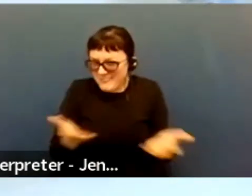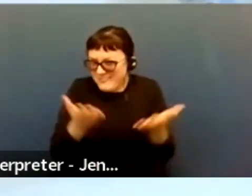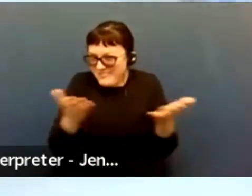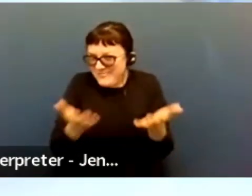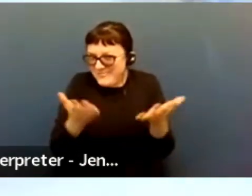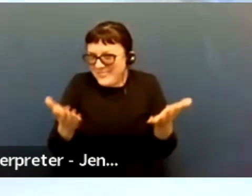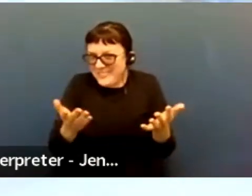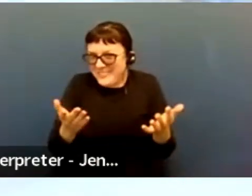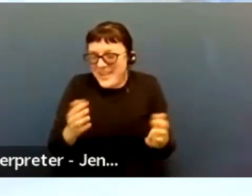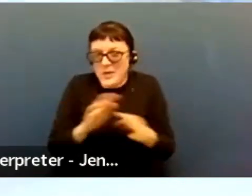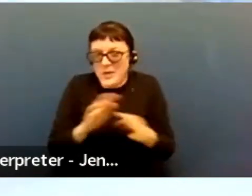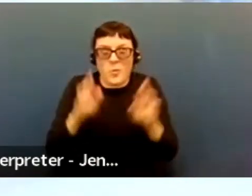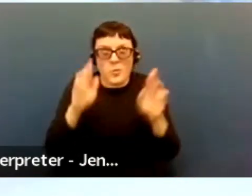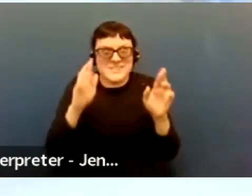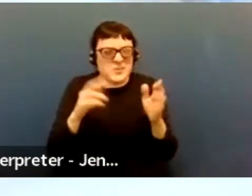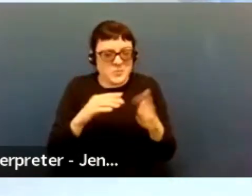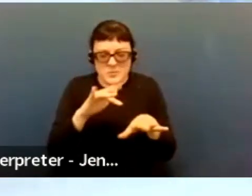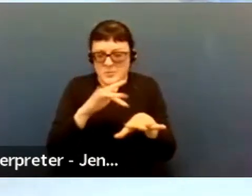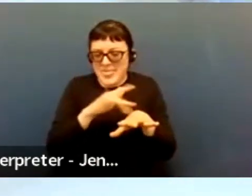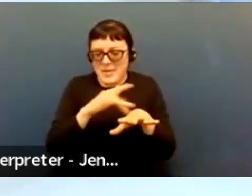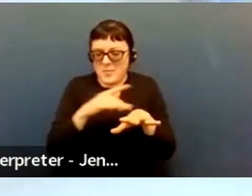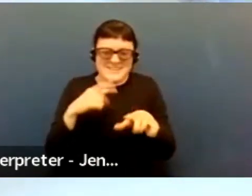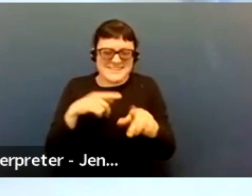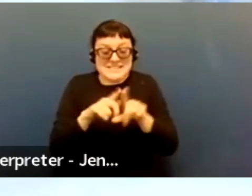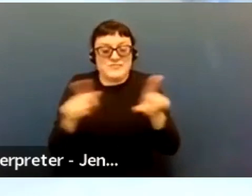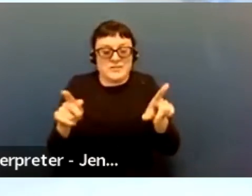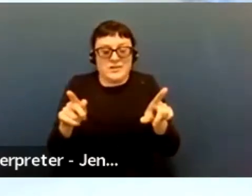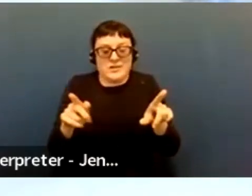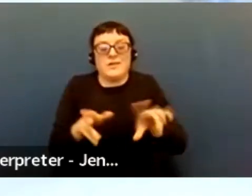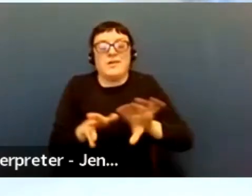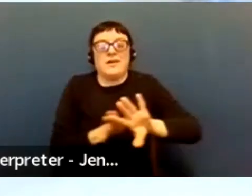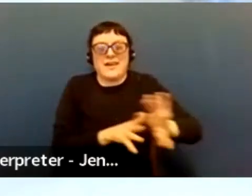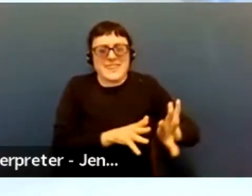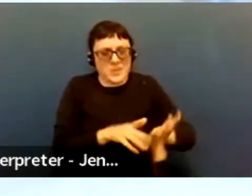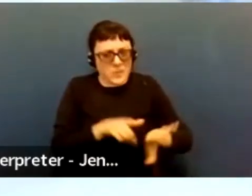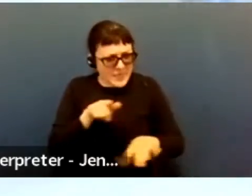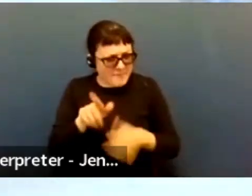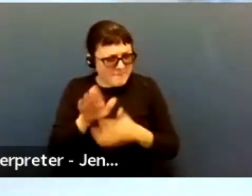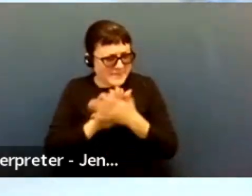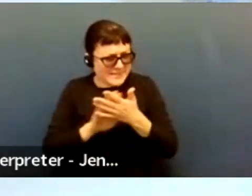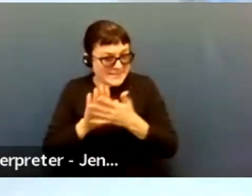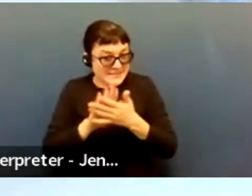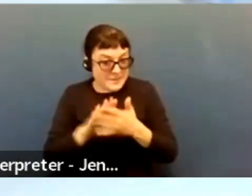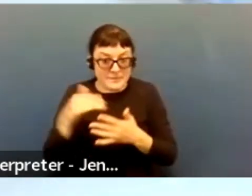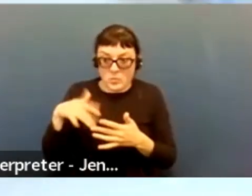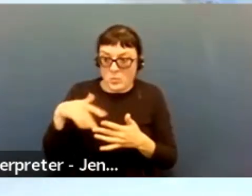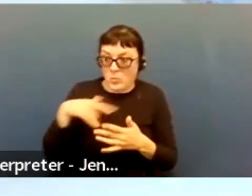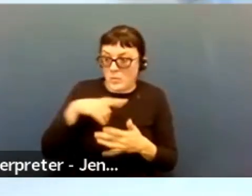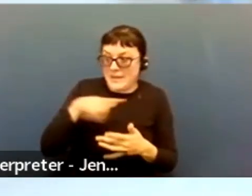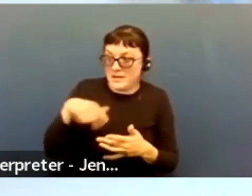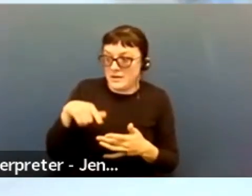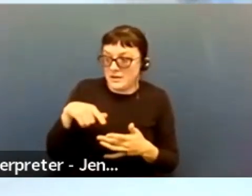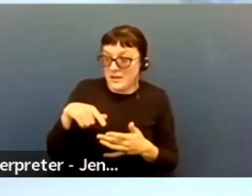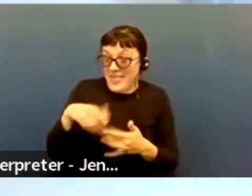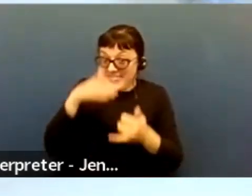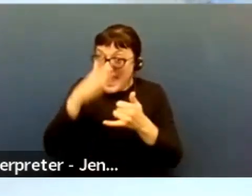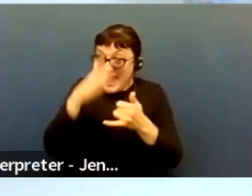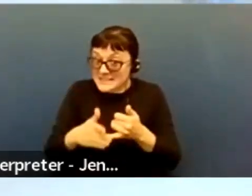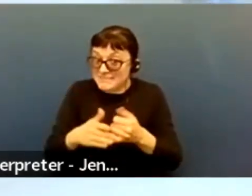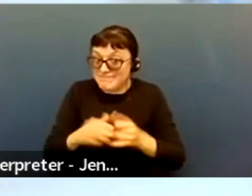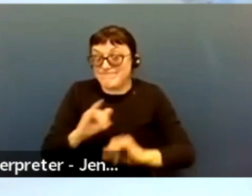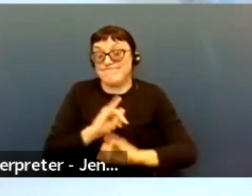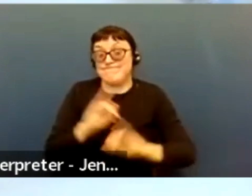you can play those moments up. You know, rather than wishing it was a different play, just go, okay, what does this mean then? If